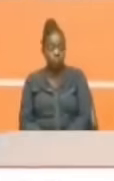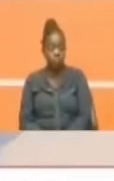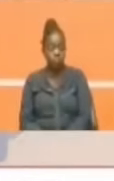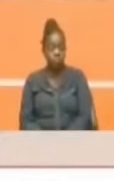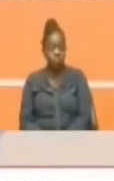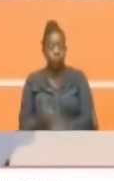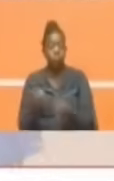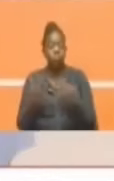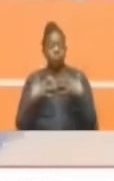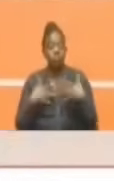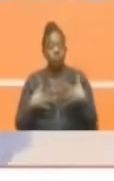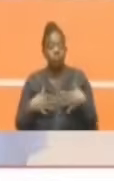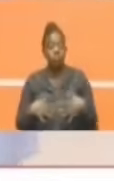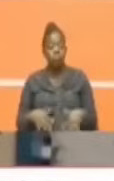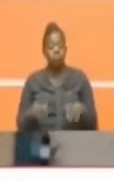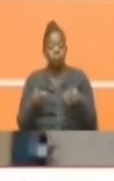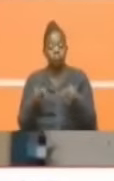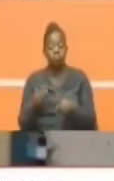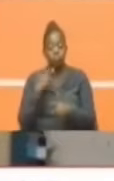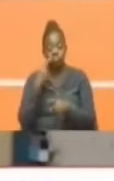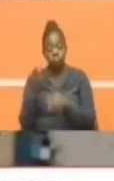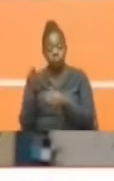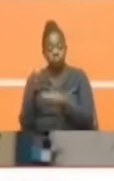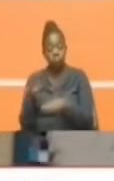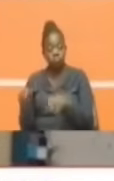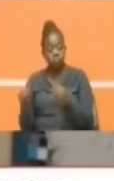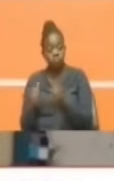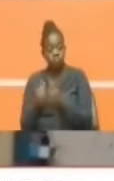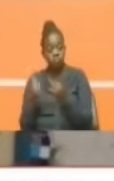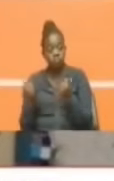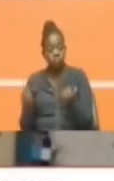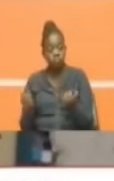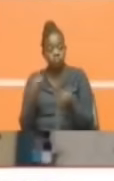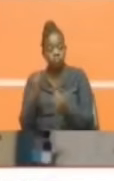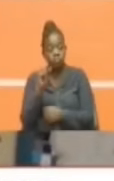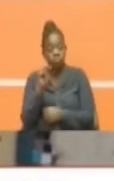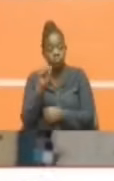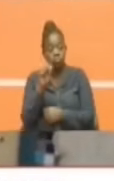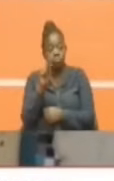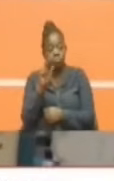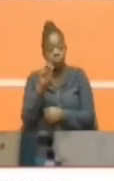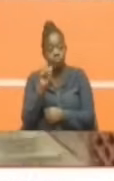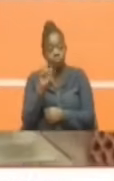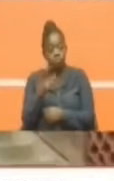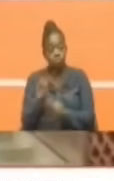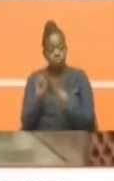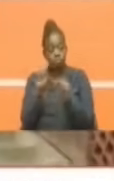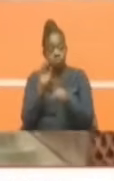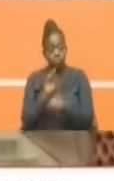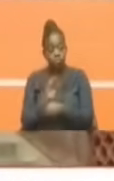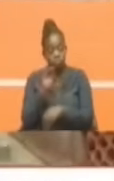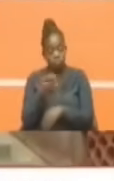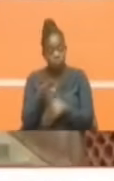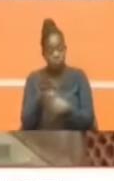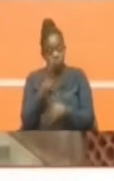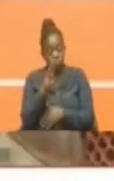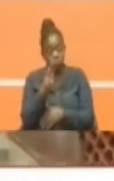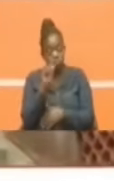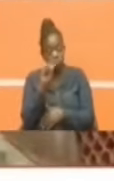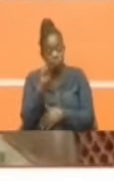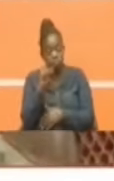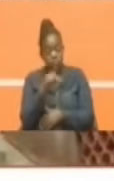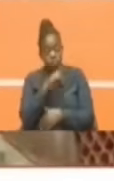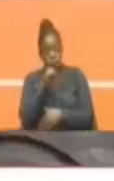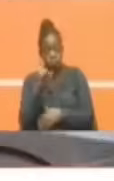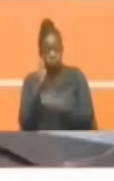Chadach omirugwa na mateka okiyotila mfali ya pide mkabenje akagude nkumba kulosa regulete duwa kukerezi ya St Joseph and Bruno